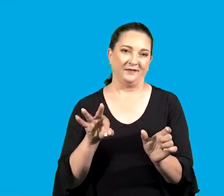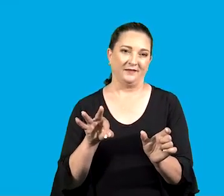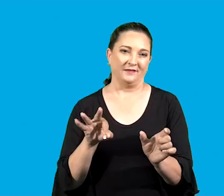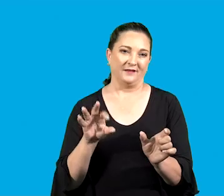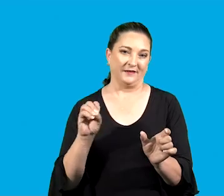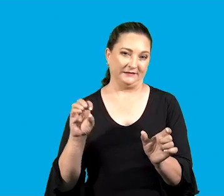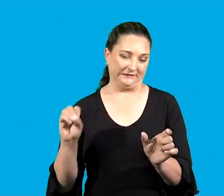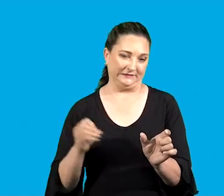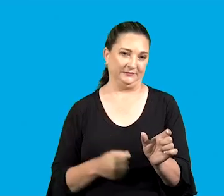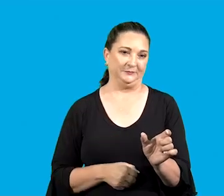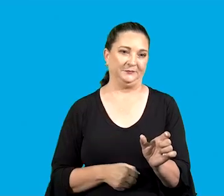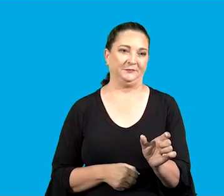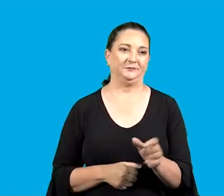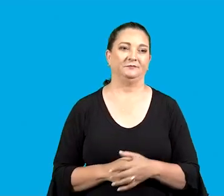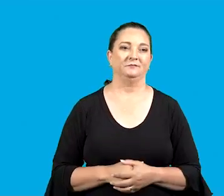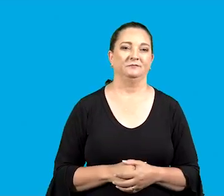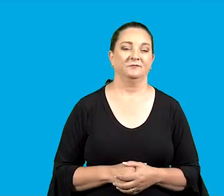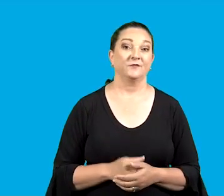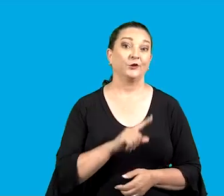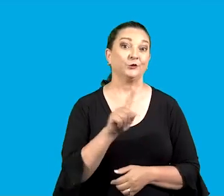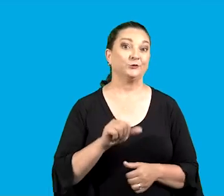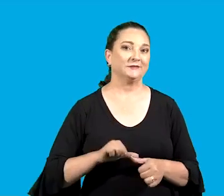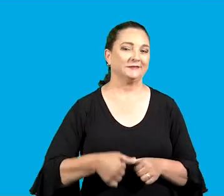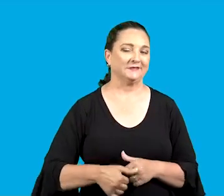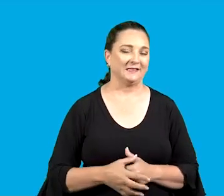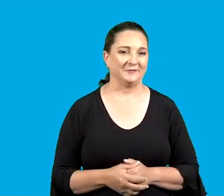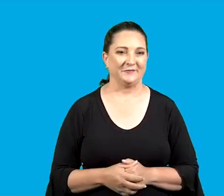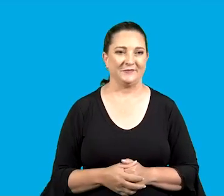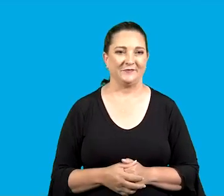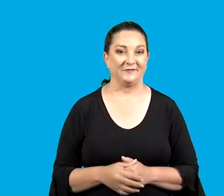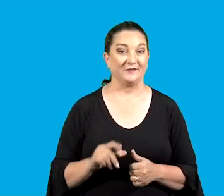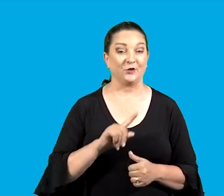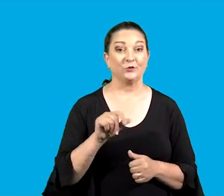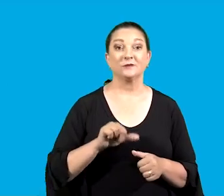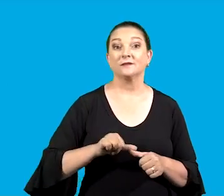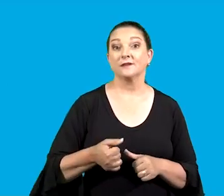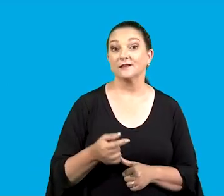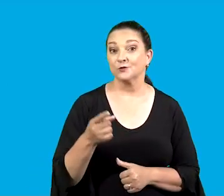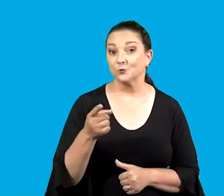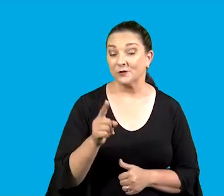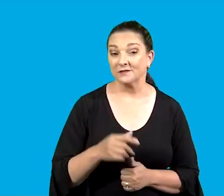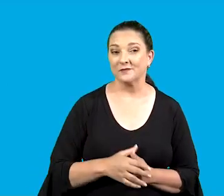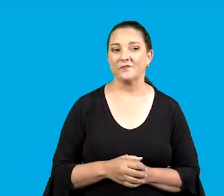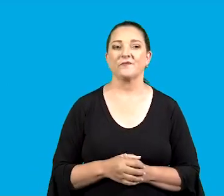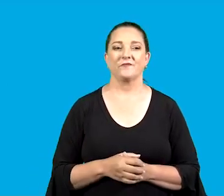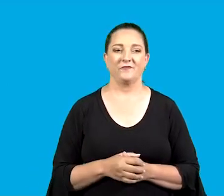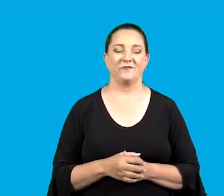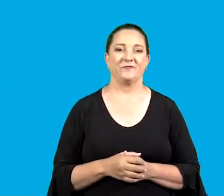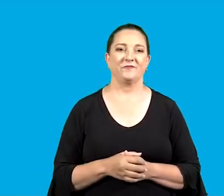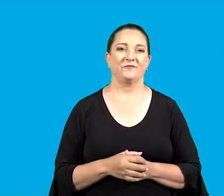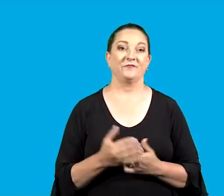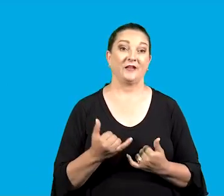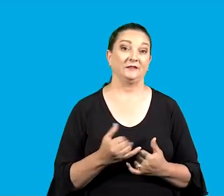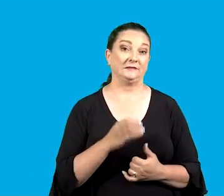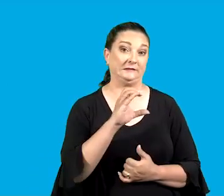141,300. Okay, we're going to move on to the next question. And the next question requires us to complete